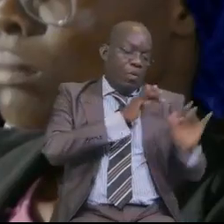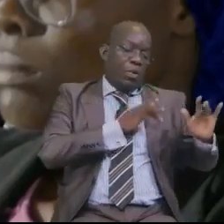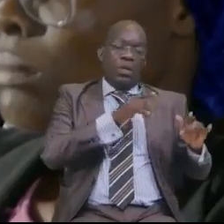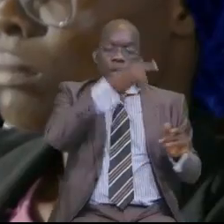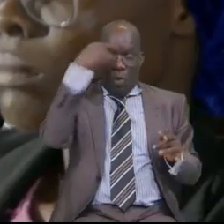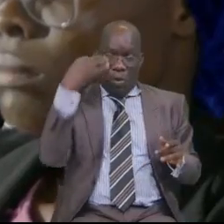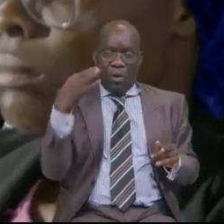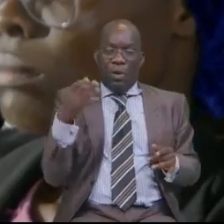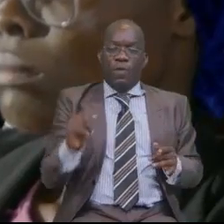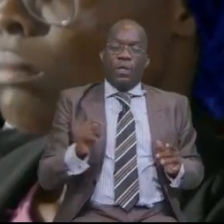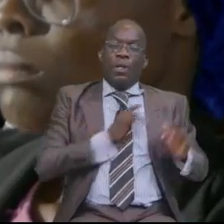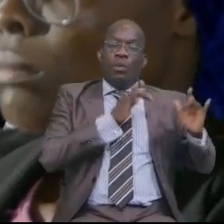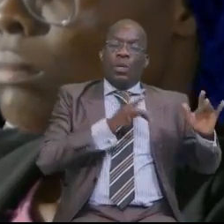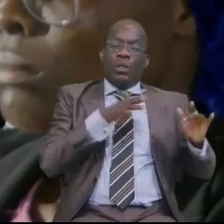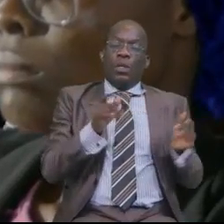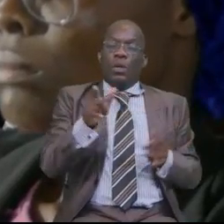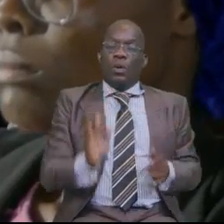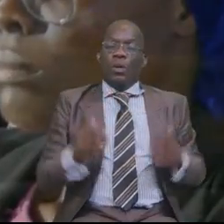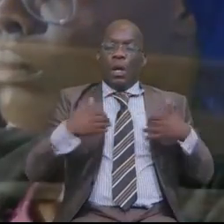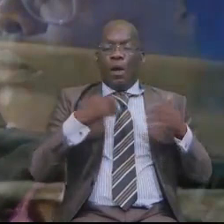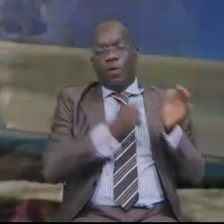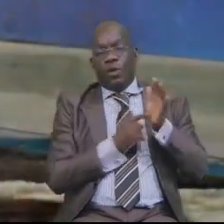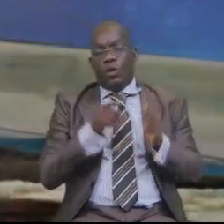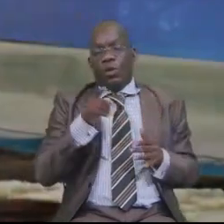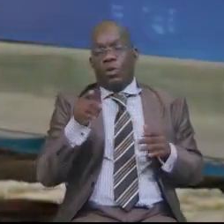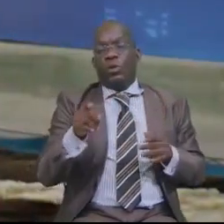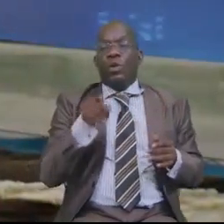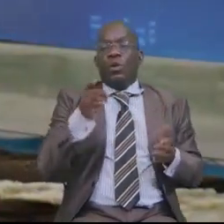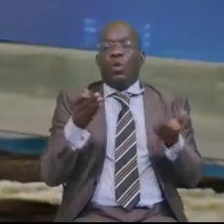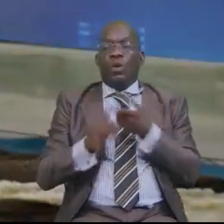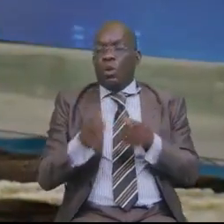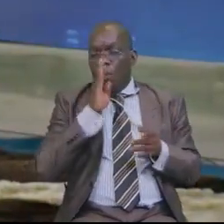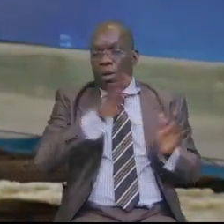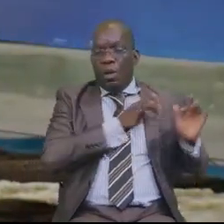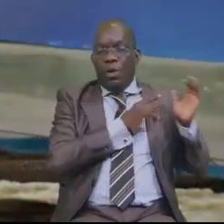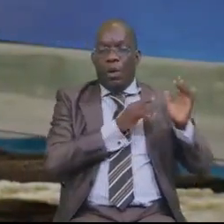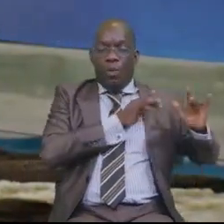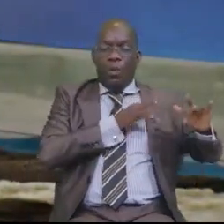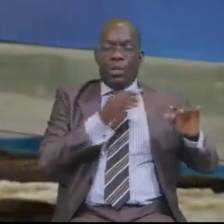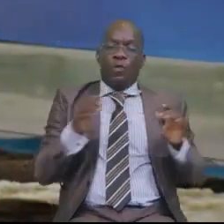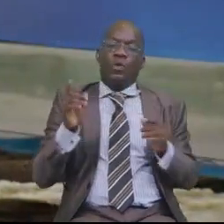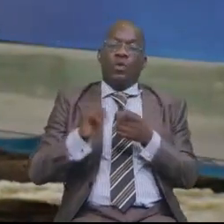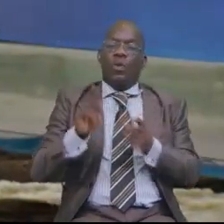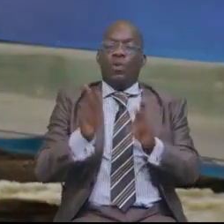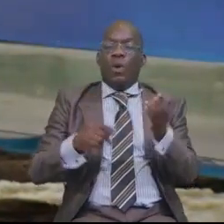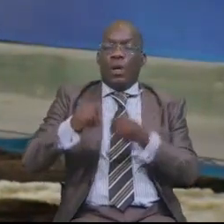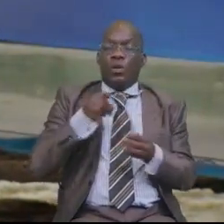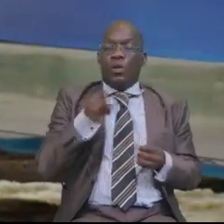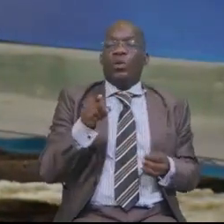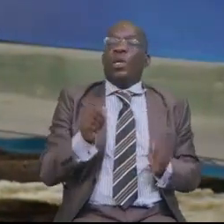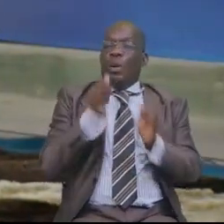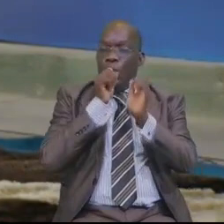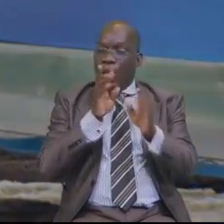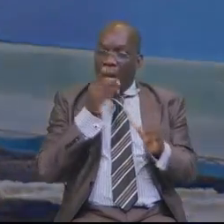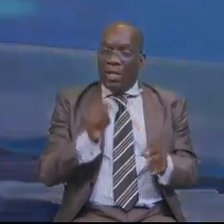to you, you want to be merciful to everyone. Blessed are the merciful, for they shall obtain mercy.